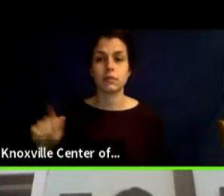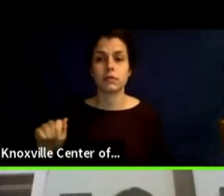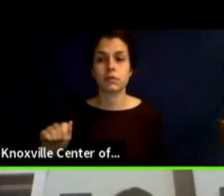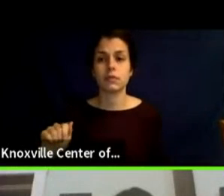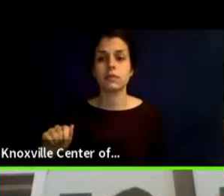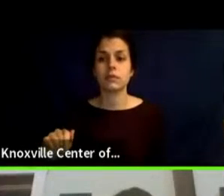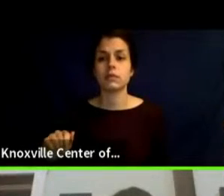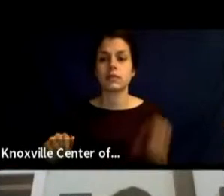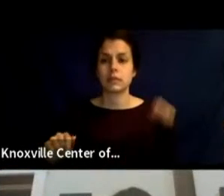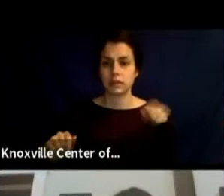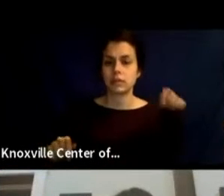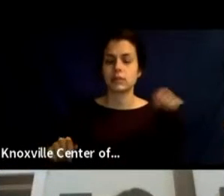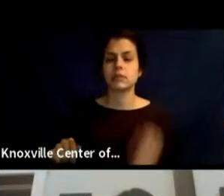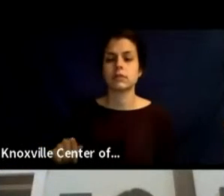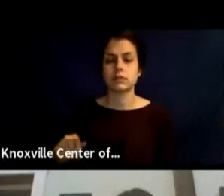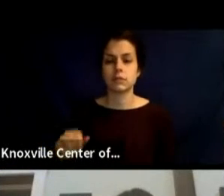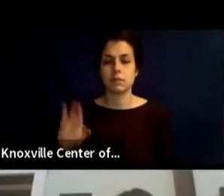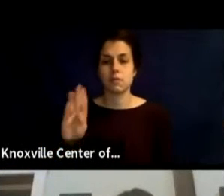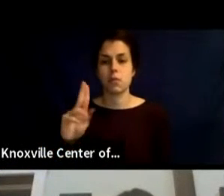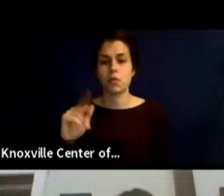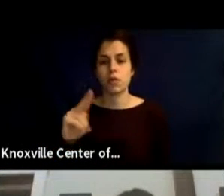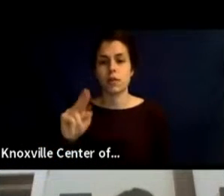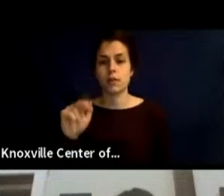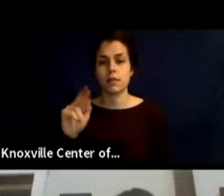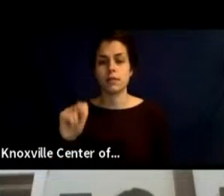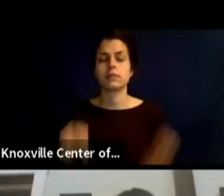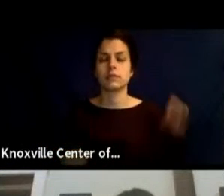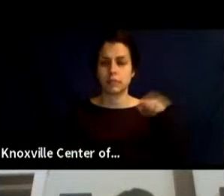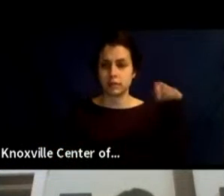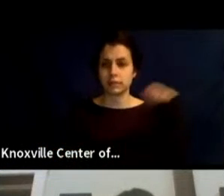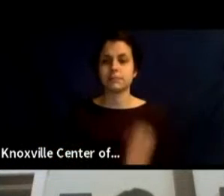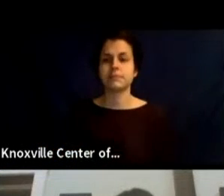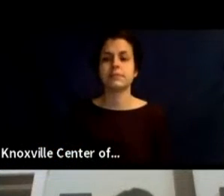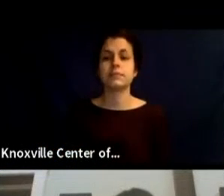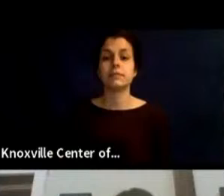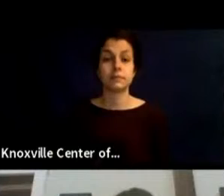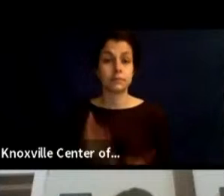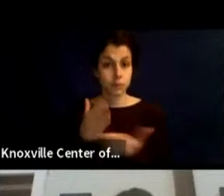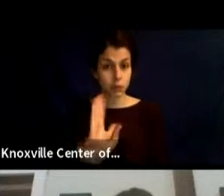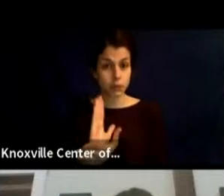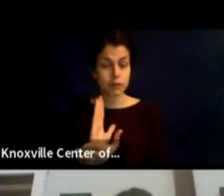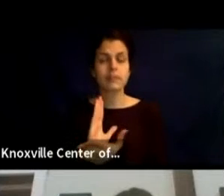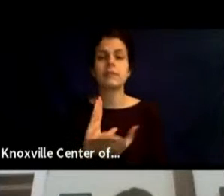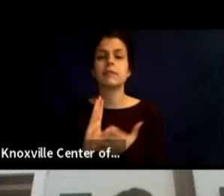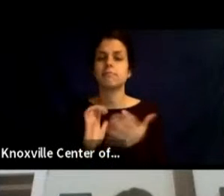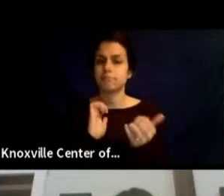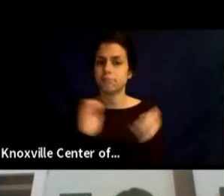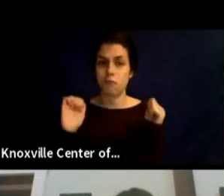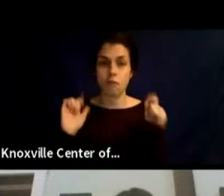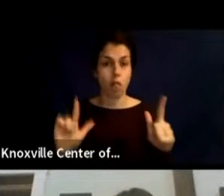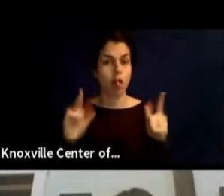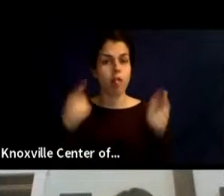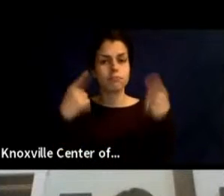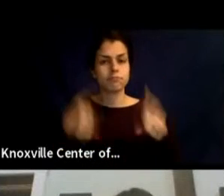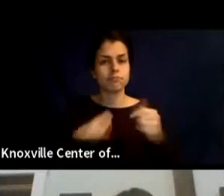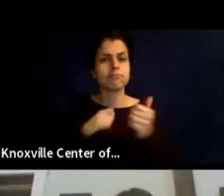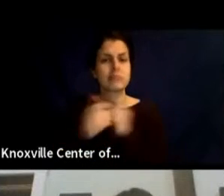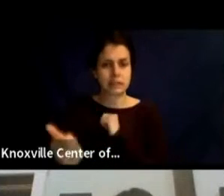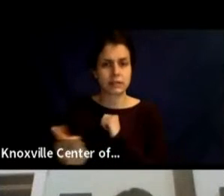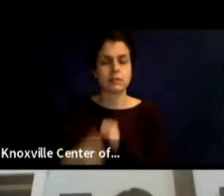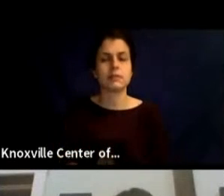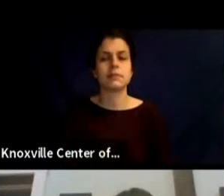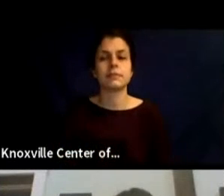Yes. Dr. Buchanan. Yes. All right, passes unanimously. Great, thank you. You have